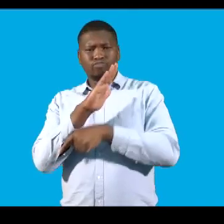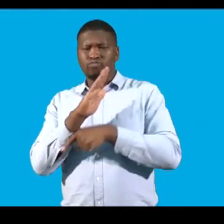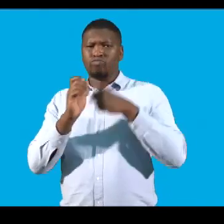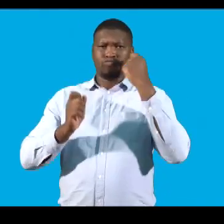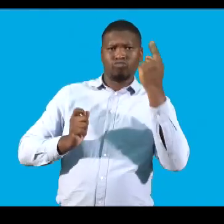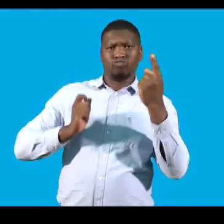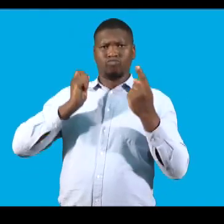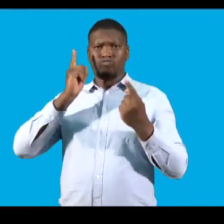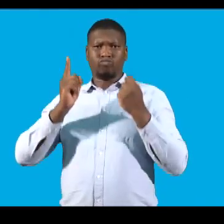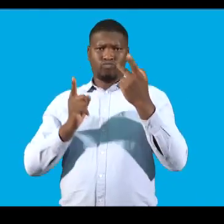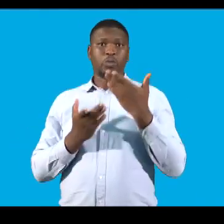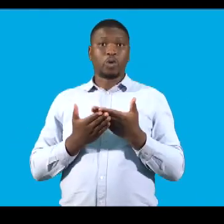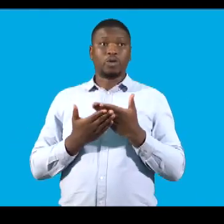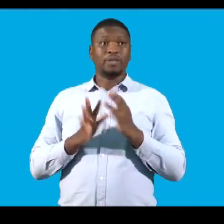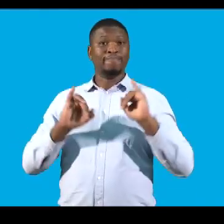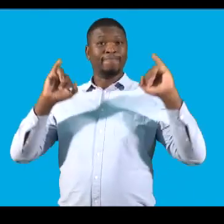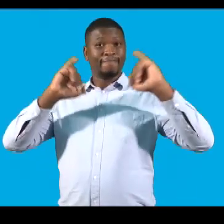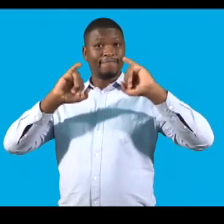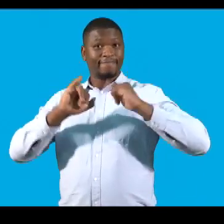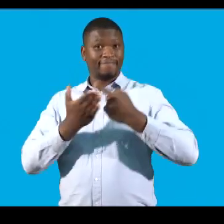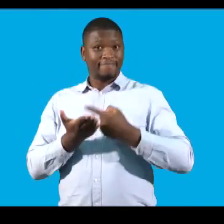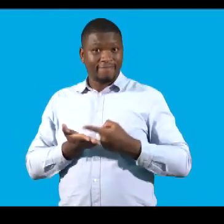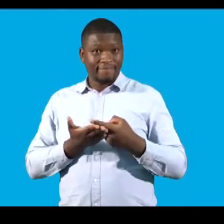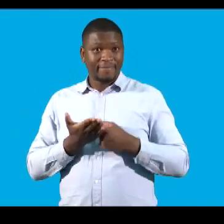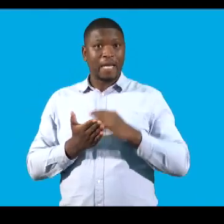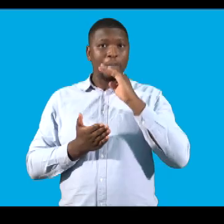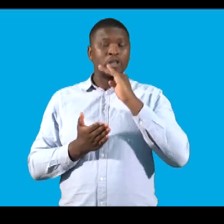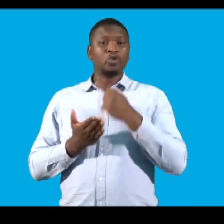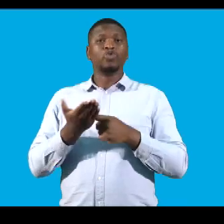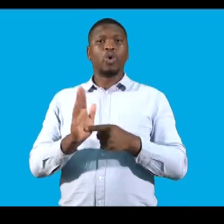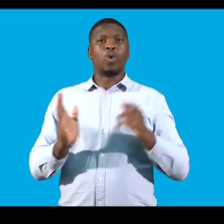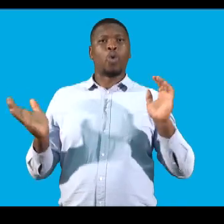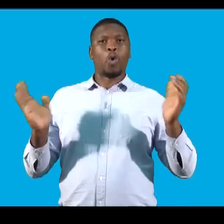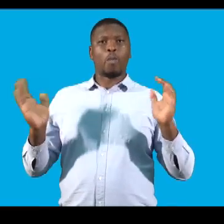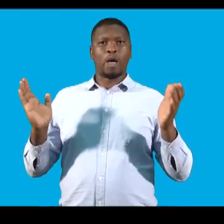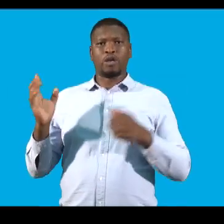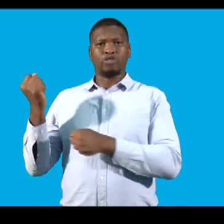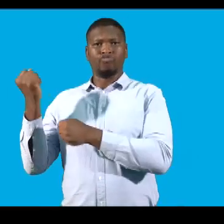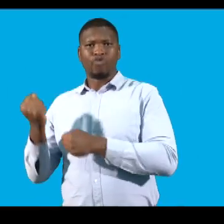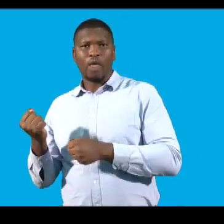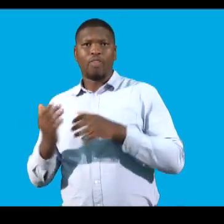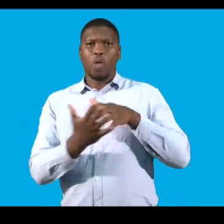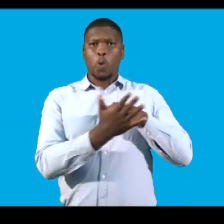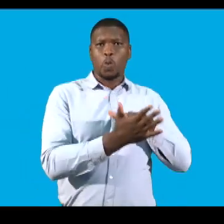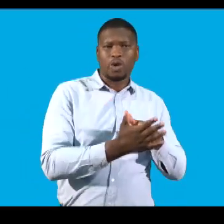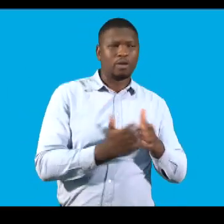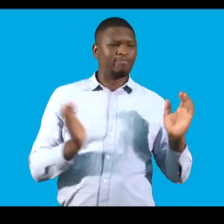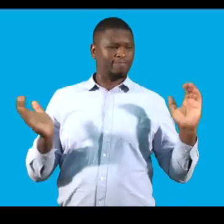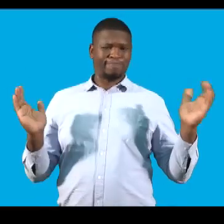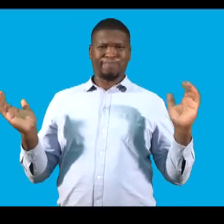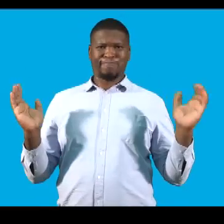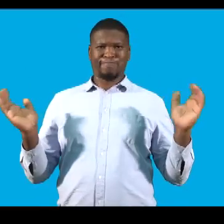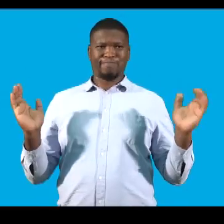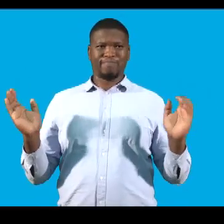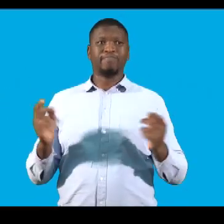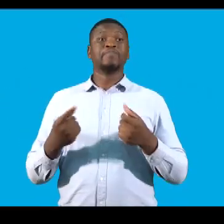depth of understanding. Critically discuss, which is to weigh up the strengths and weaknesses of an idea.